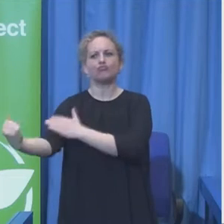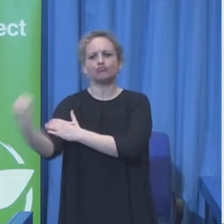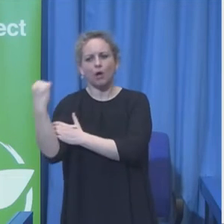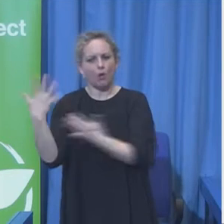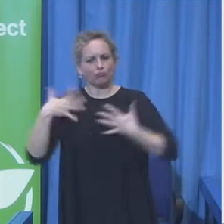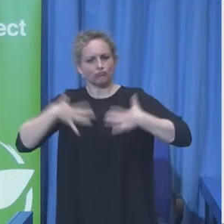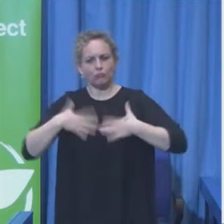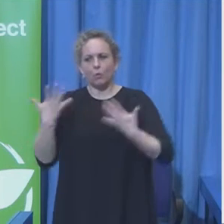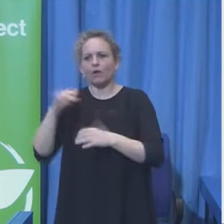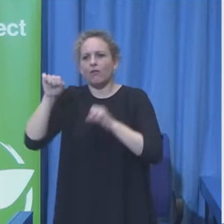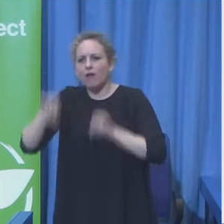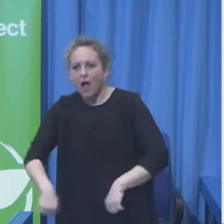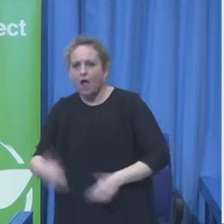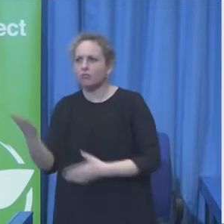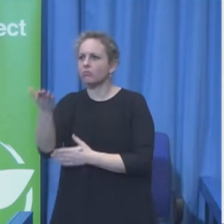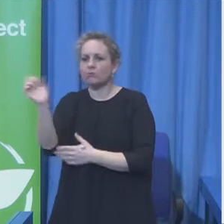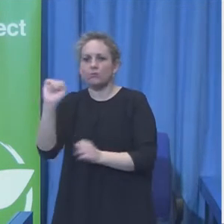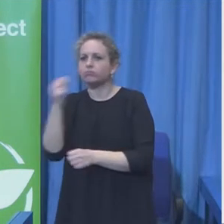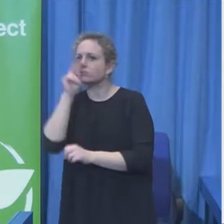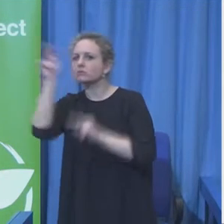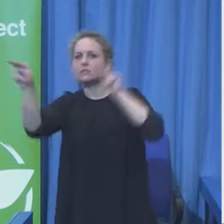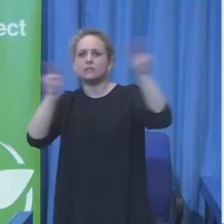reaching autonomy.